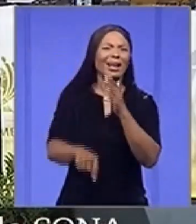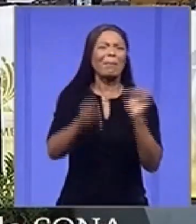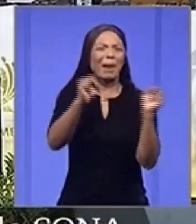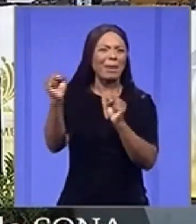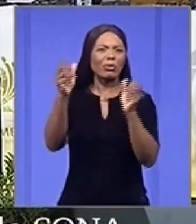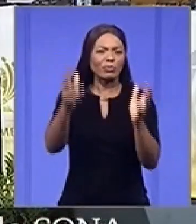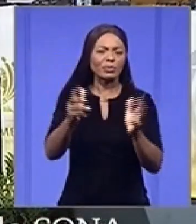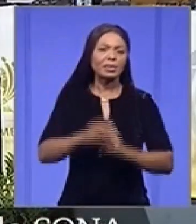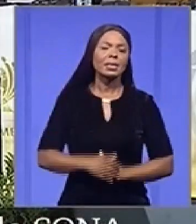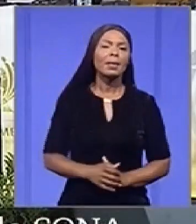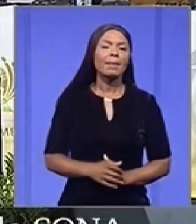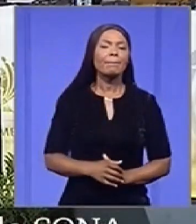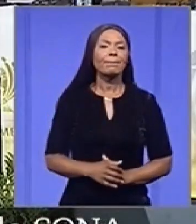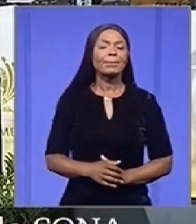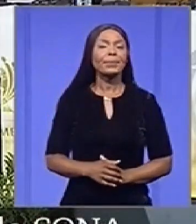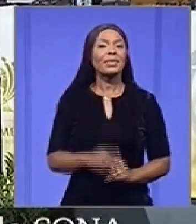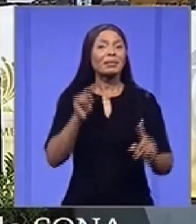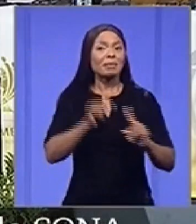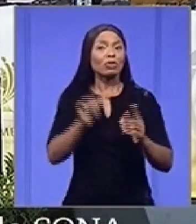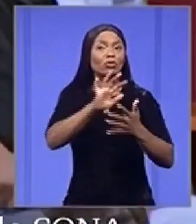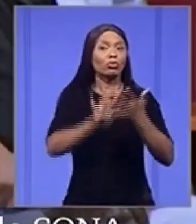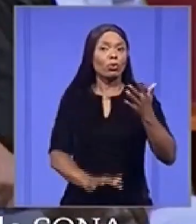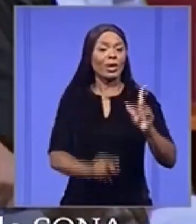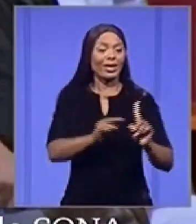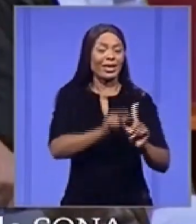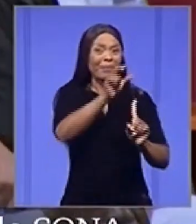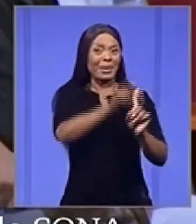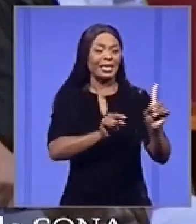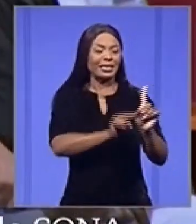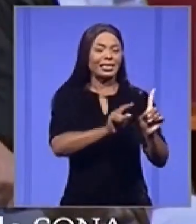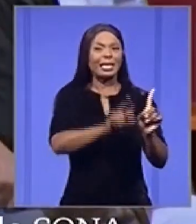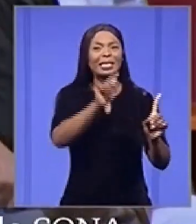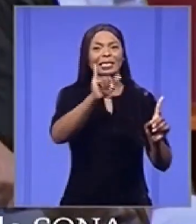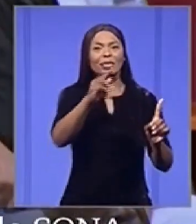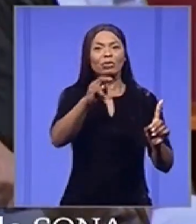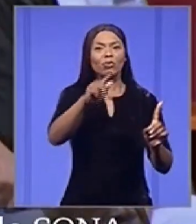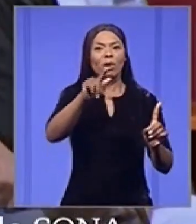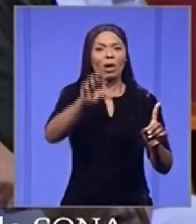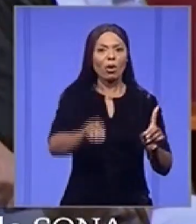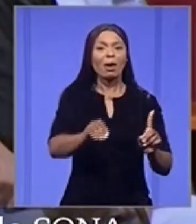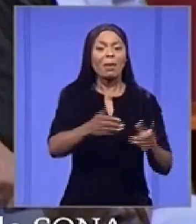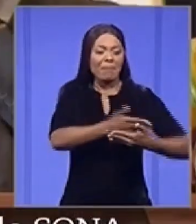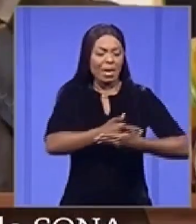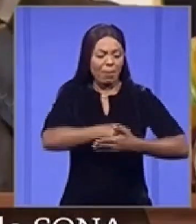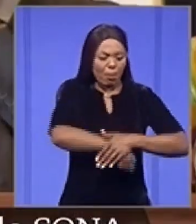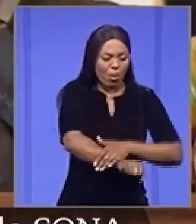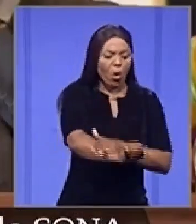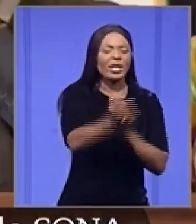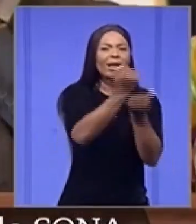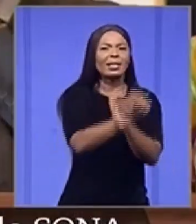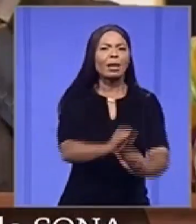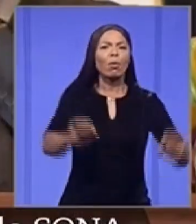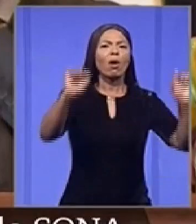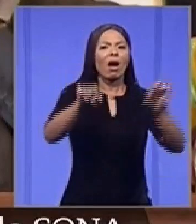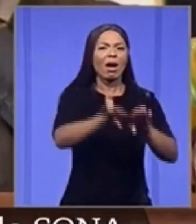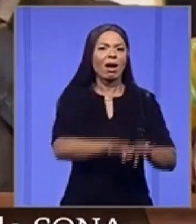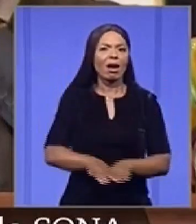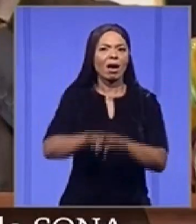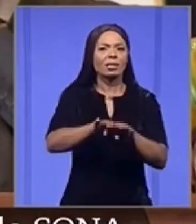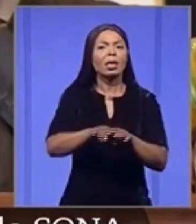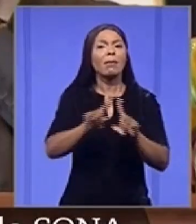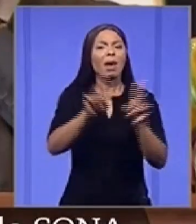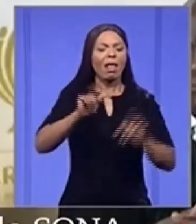Ramaphosa le setšhaba. Kganyana eno ya Tintswalo e bua ka leseanyana le le belegweng ka demokrasi le le ungwetsweng go tswa mo mananeong